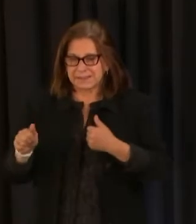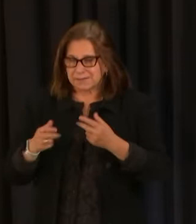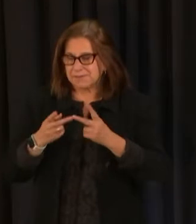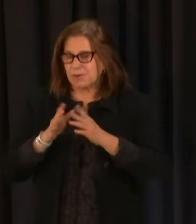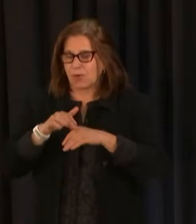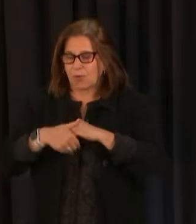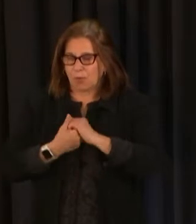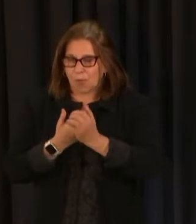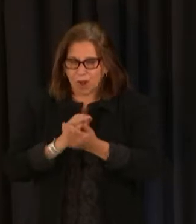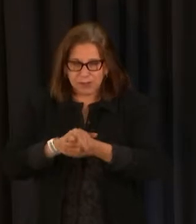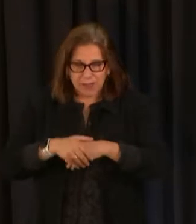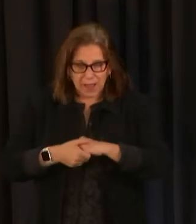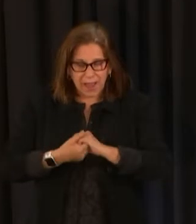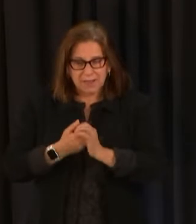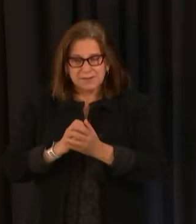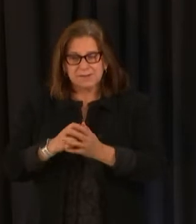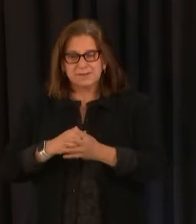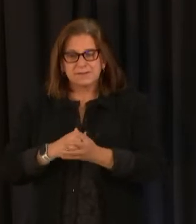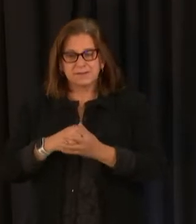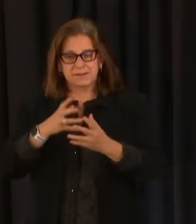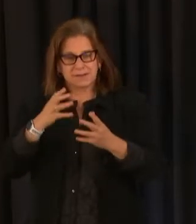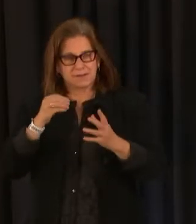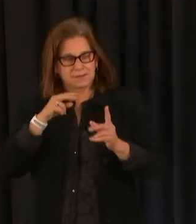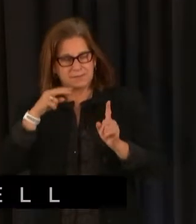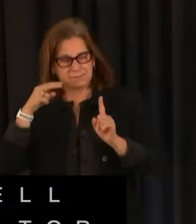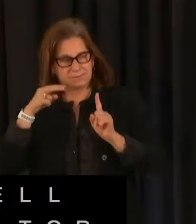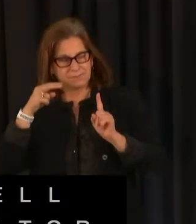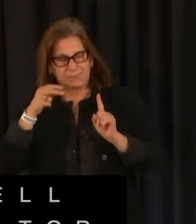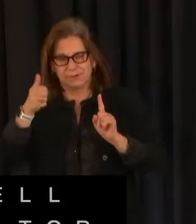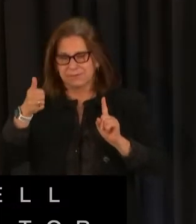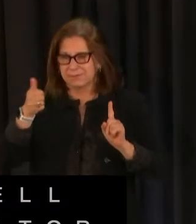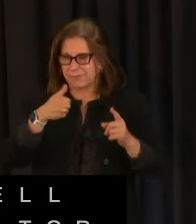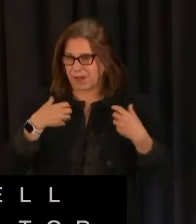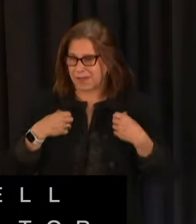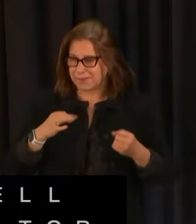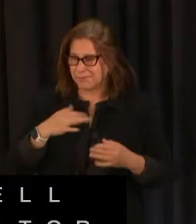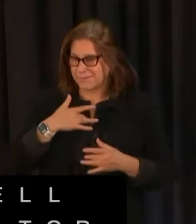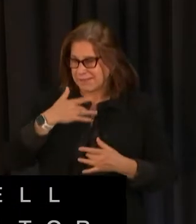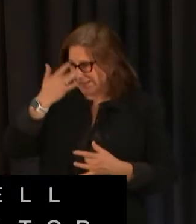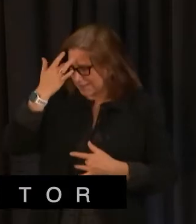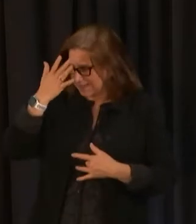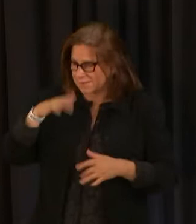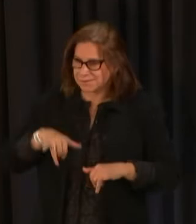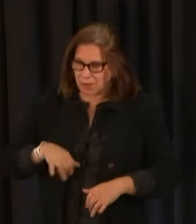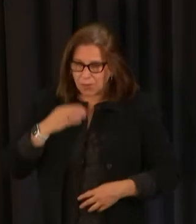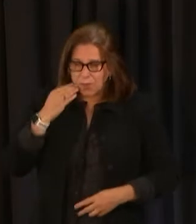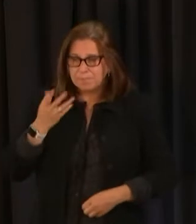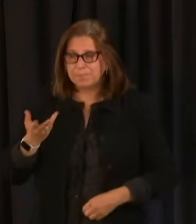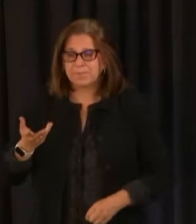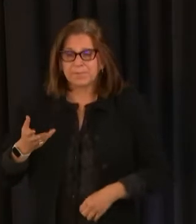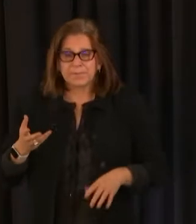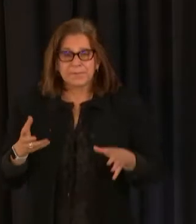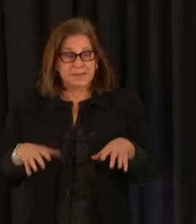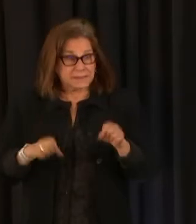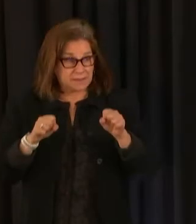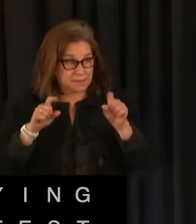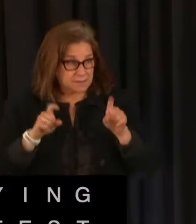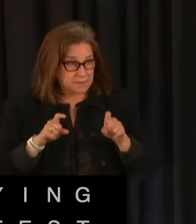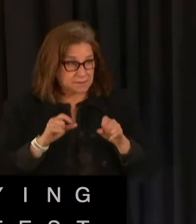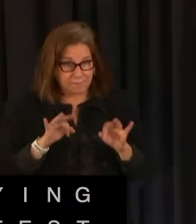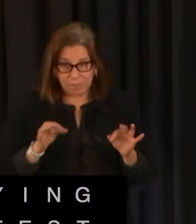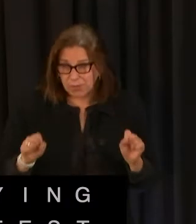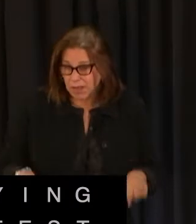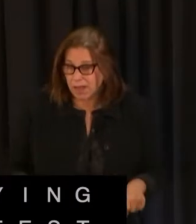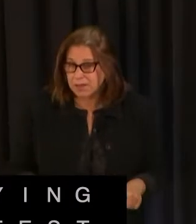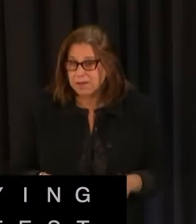hygiene, monitoring your own wellness, staying home when sick, and getting tested when needed.